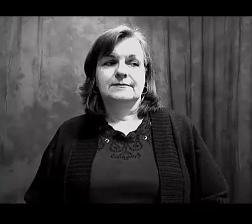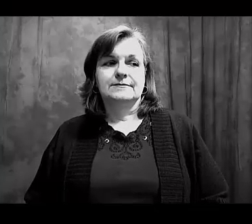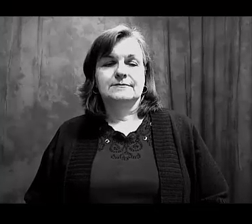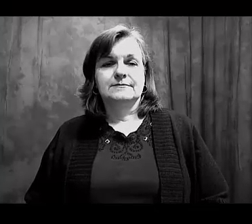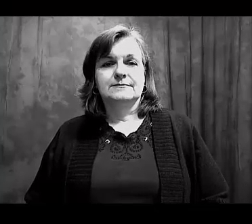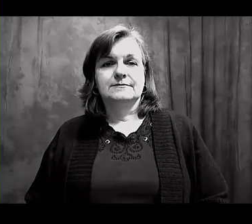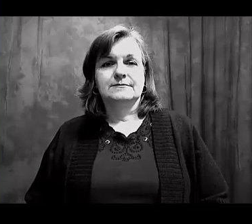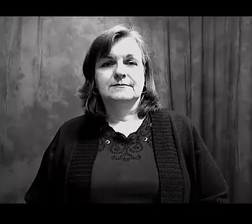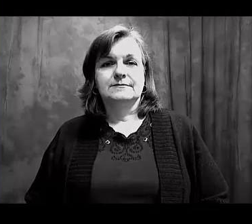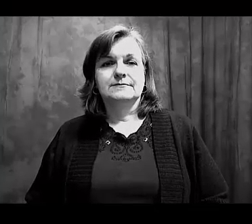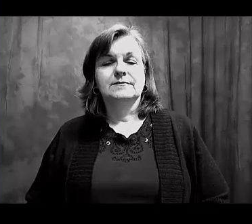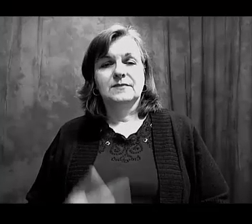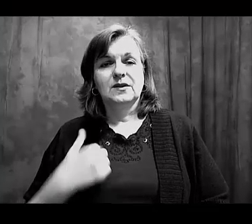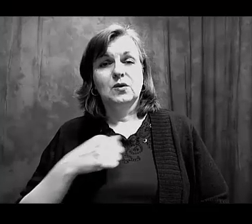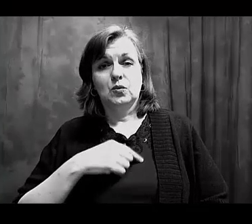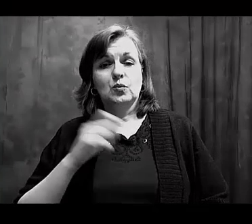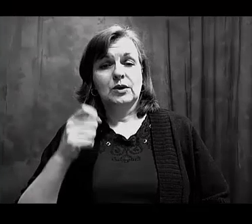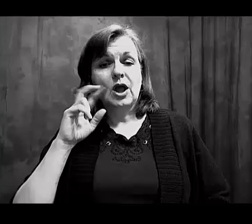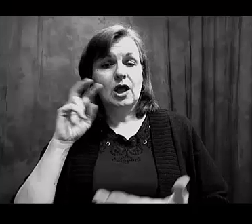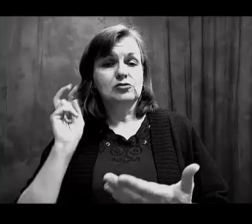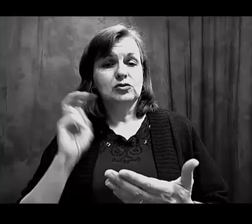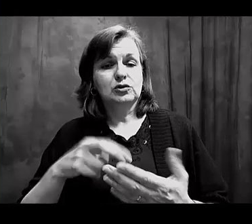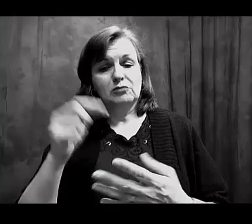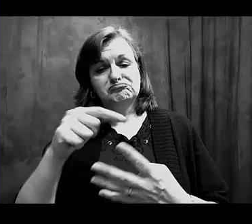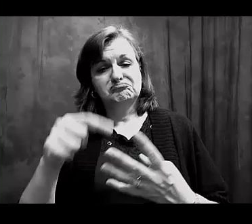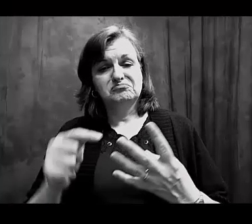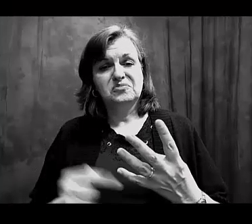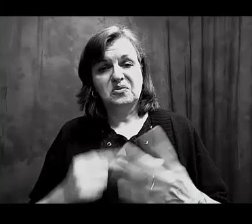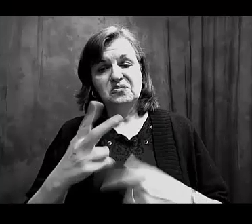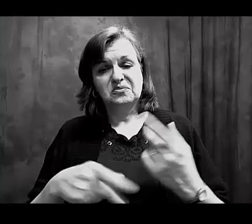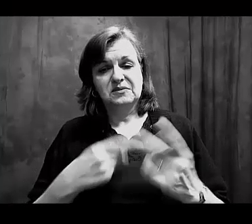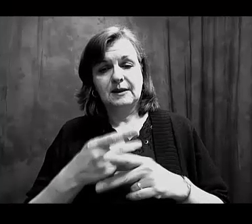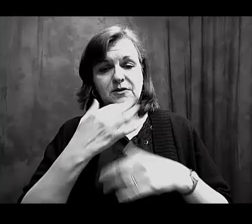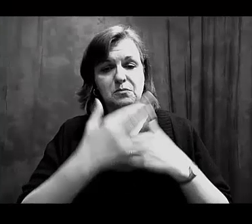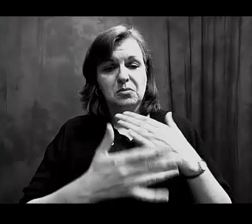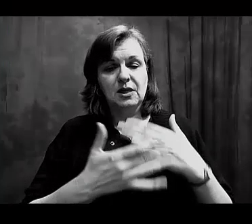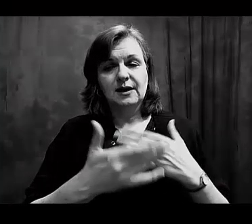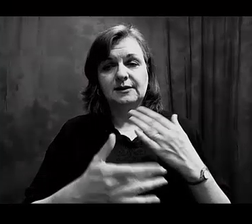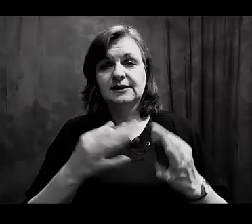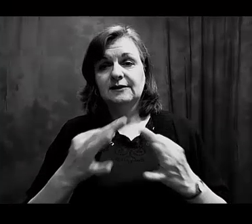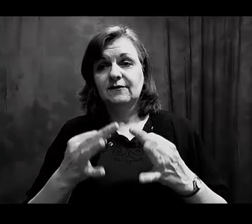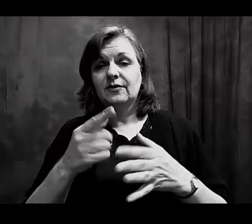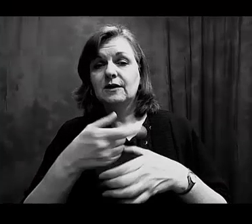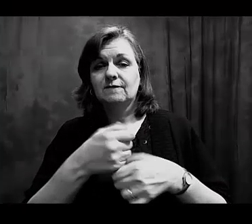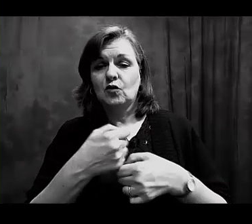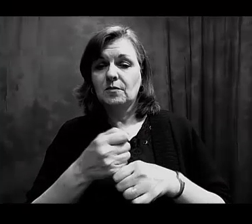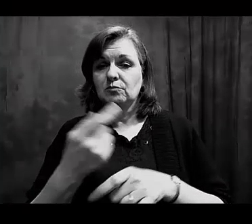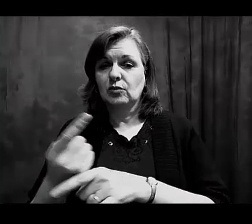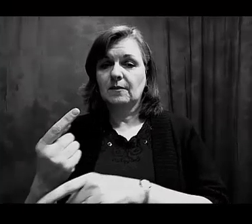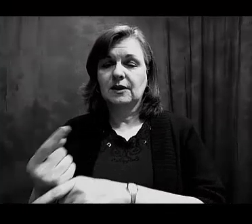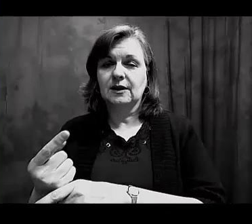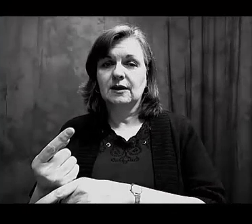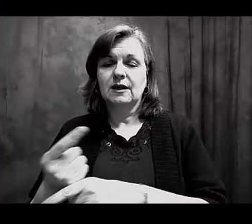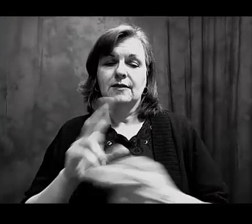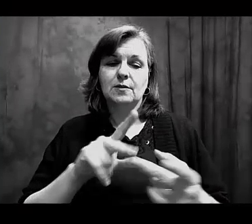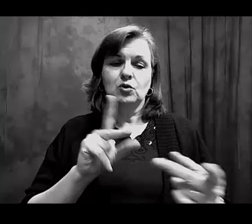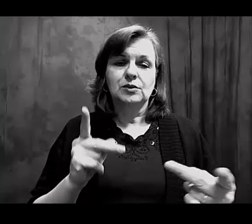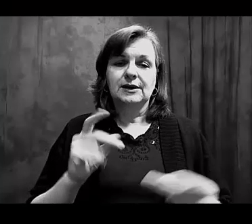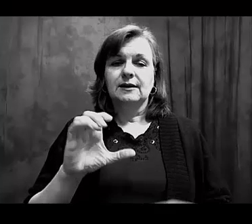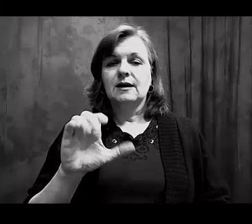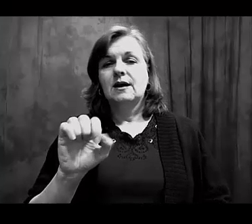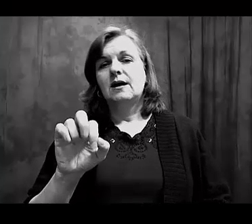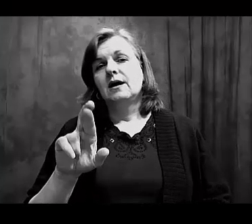actually look at this formation and whether or not those are forming as they should, these